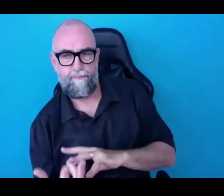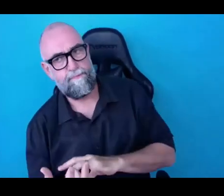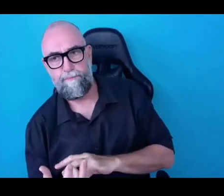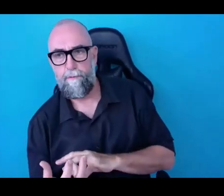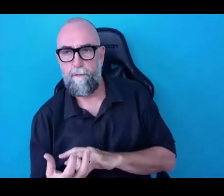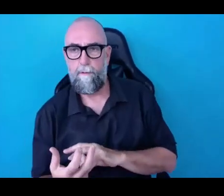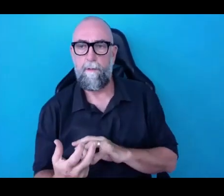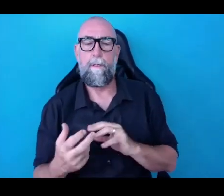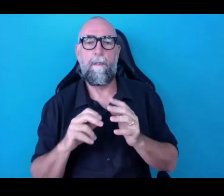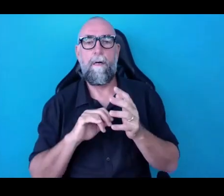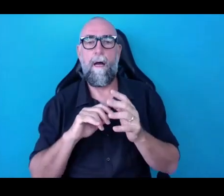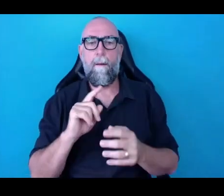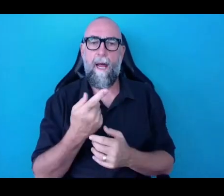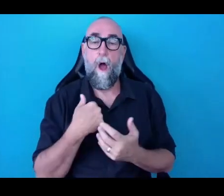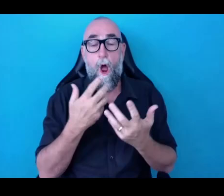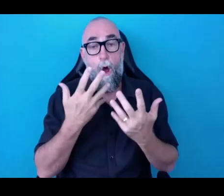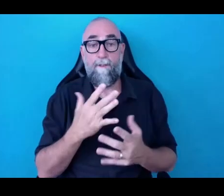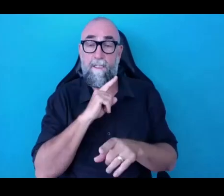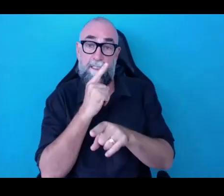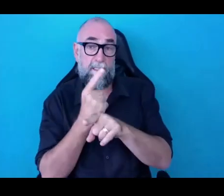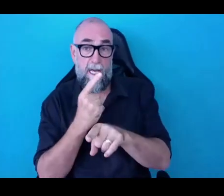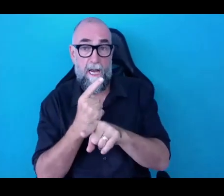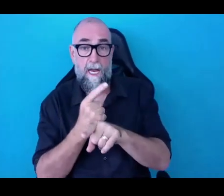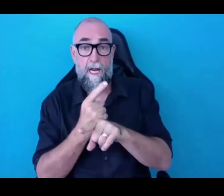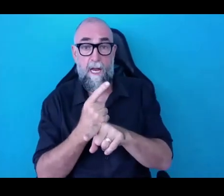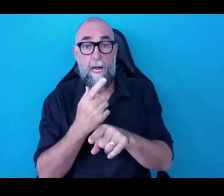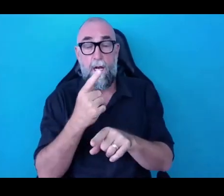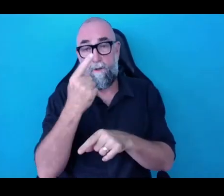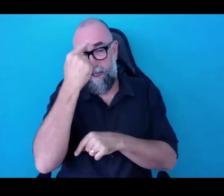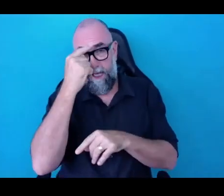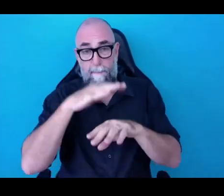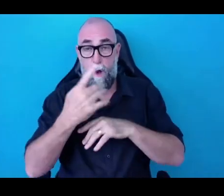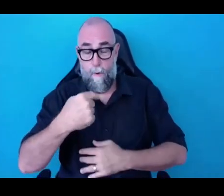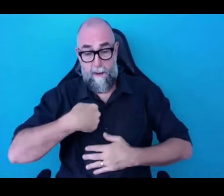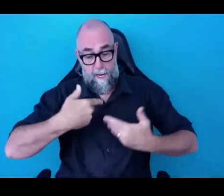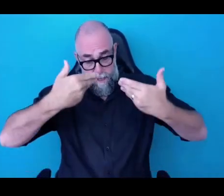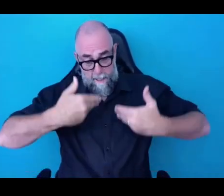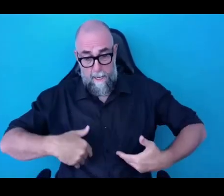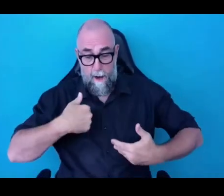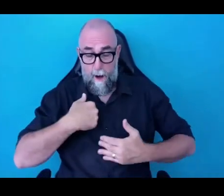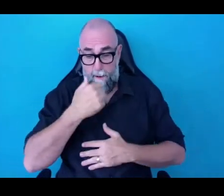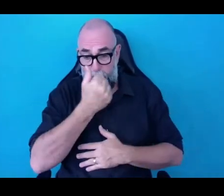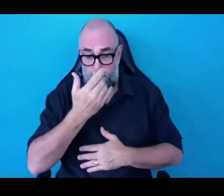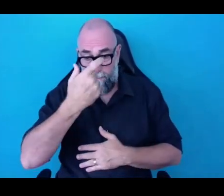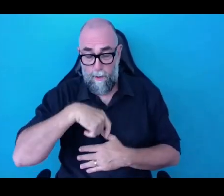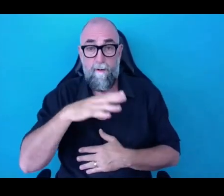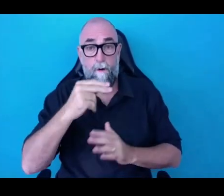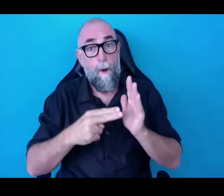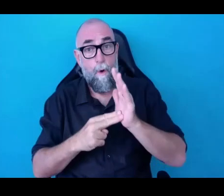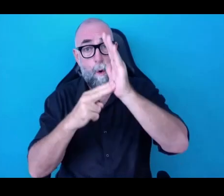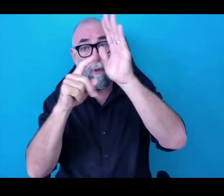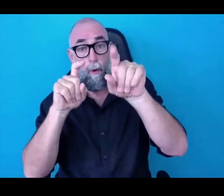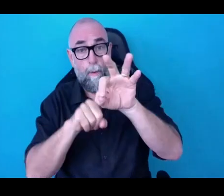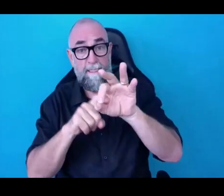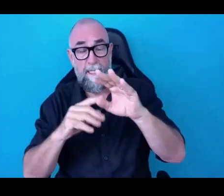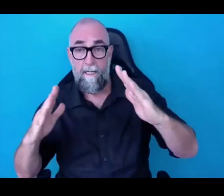I always say that as much as who I am as an Aboriginal person from North Queensland might not seem to enter into my work,